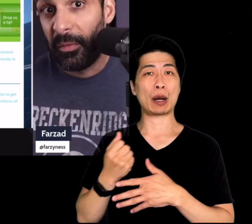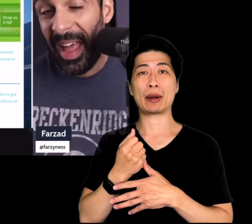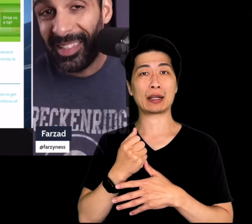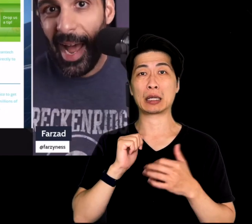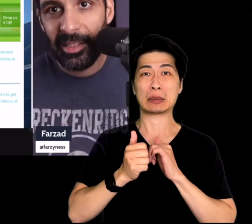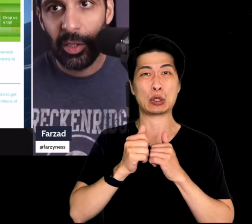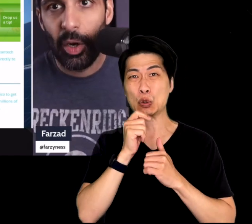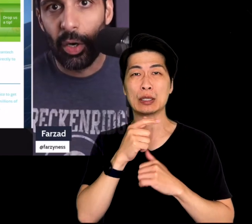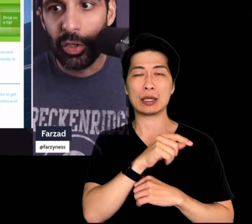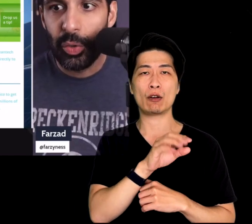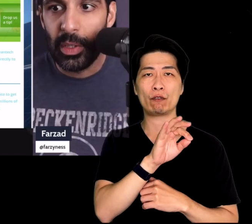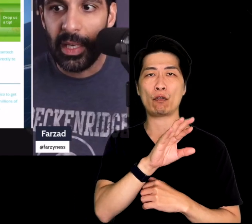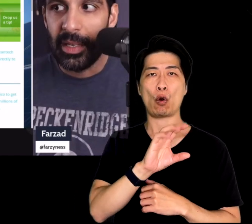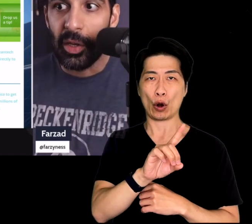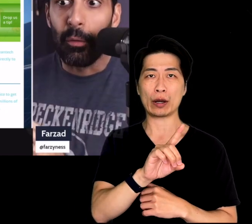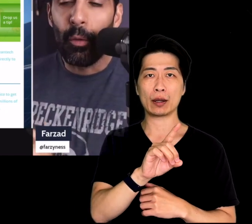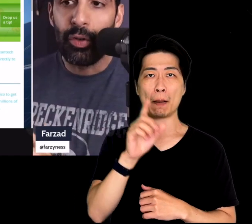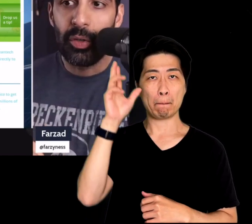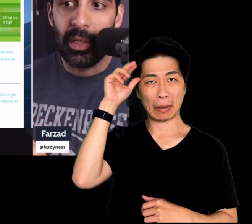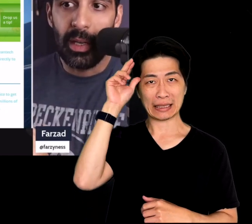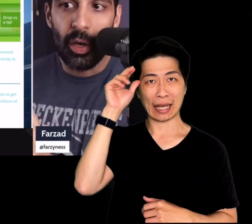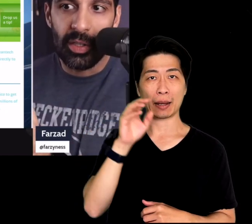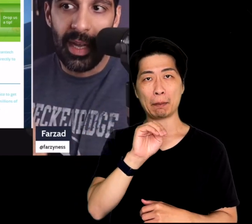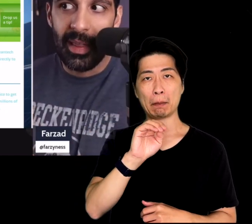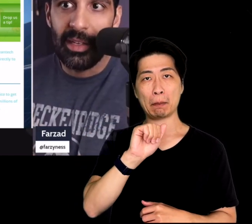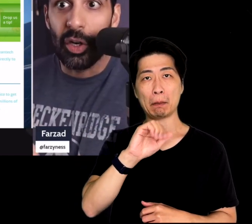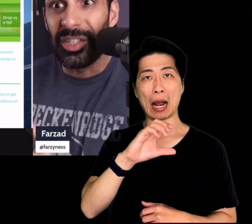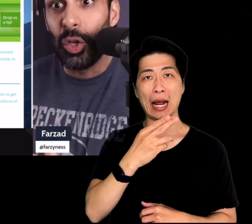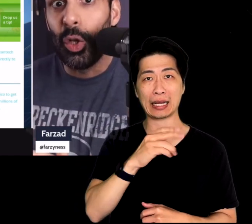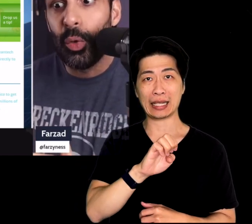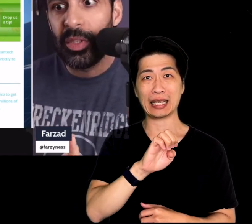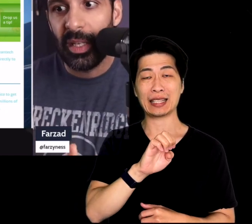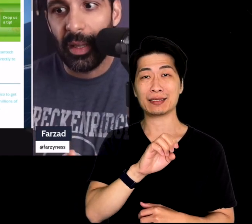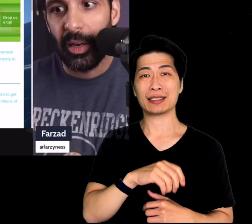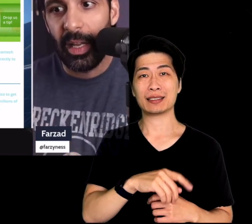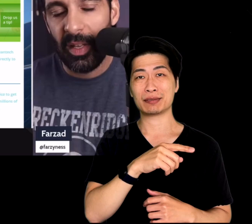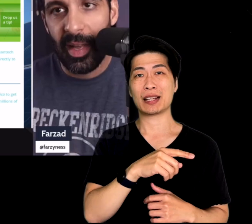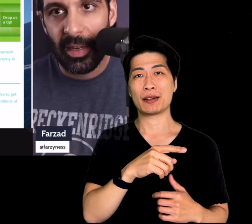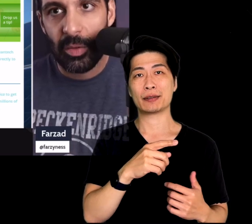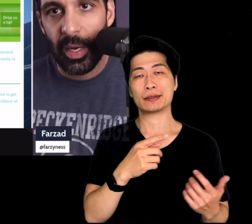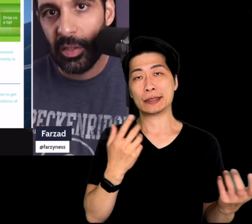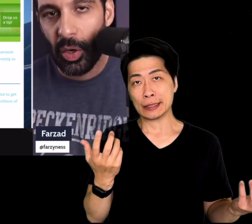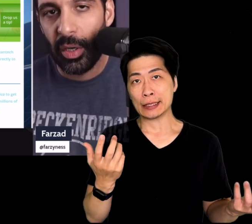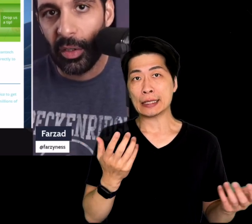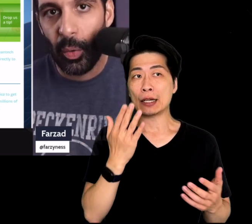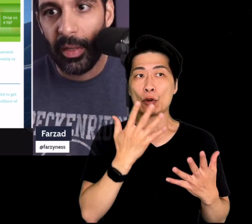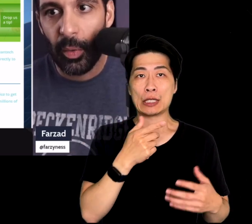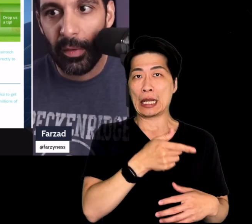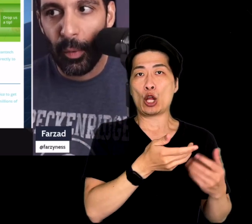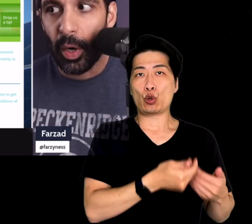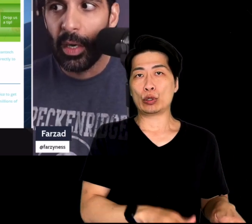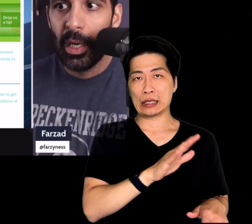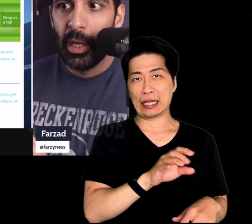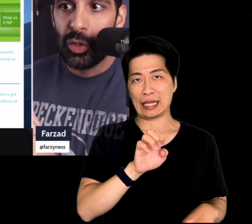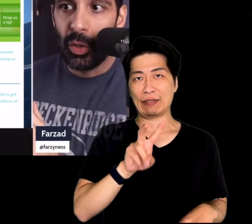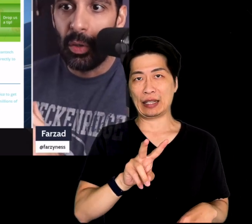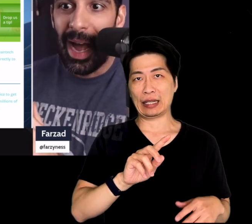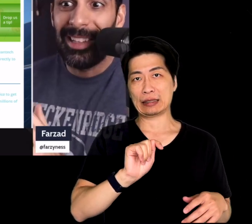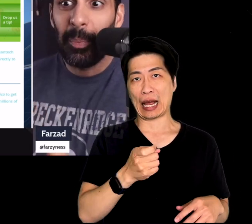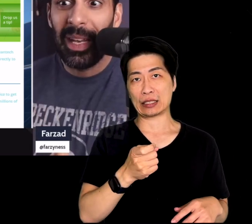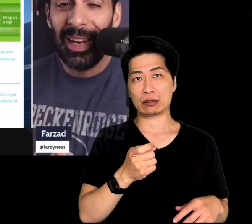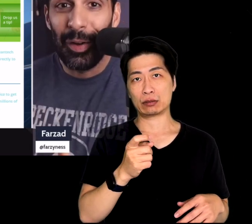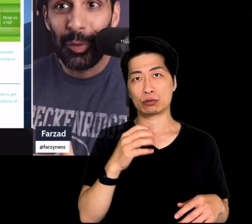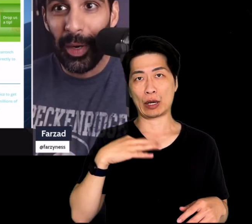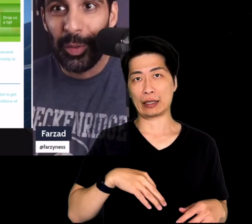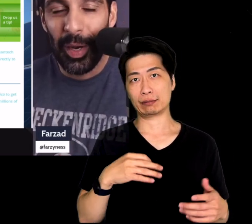which is a fantastic car, it truly is. Unfortunately, cars like these are losing their EV tax credit starting in 2024. So